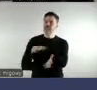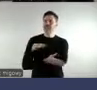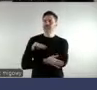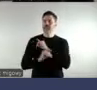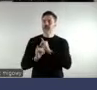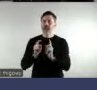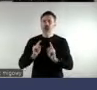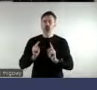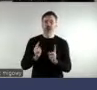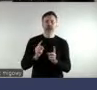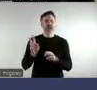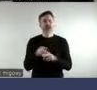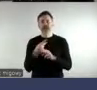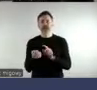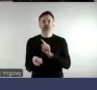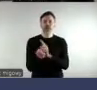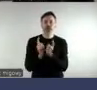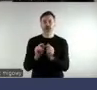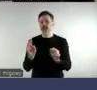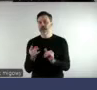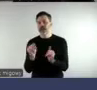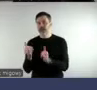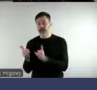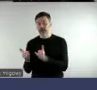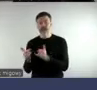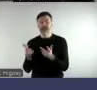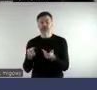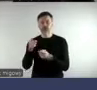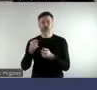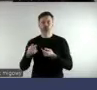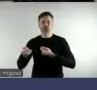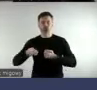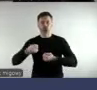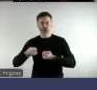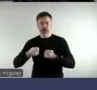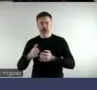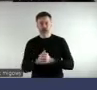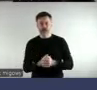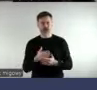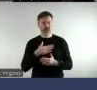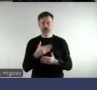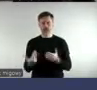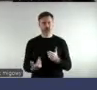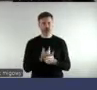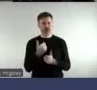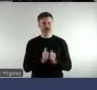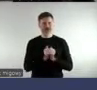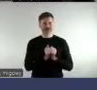also happens now is that we are given several new tasks related to the total defense, such